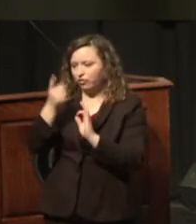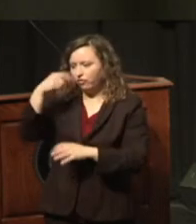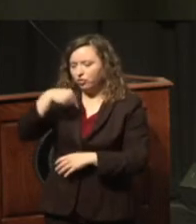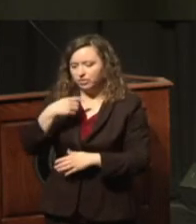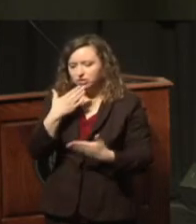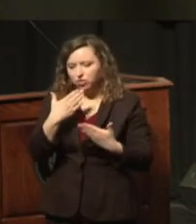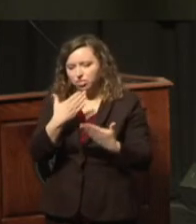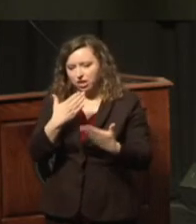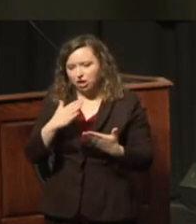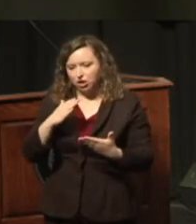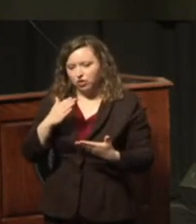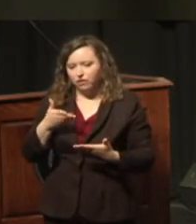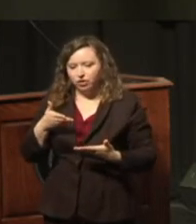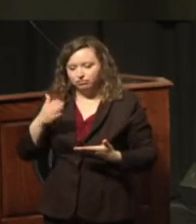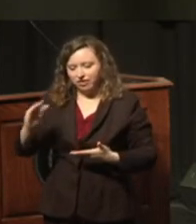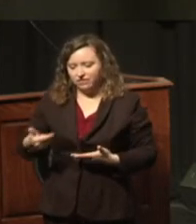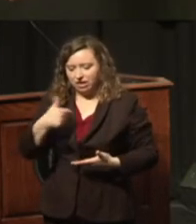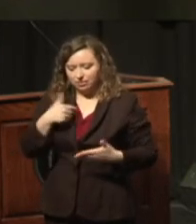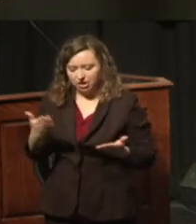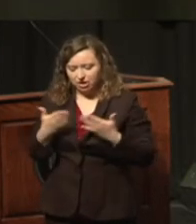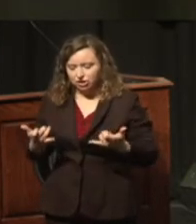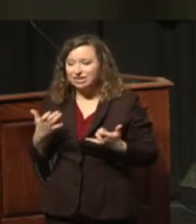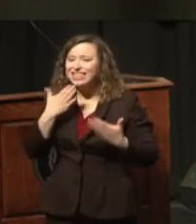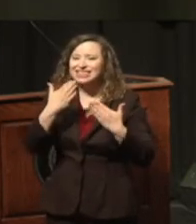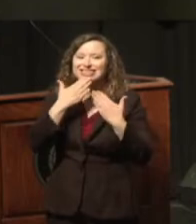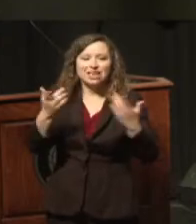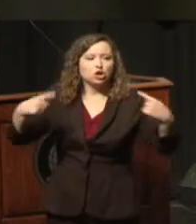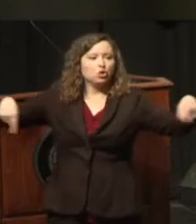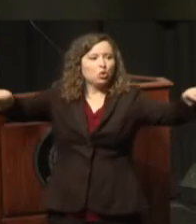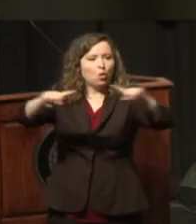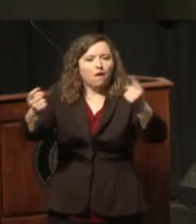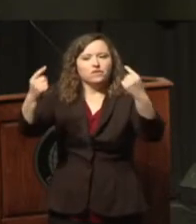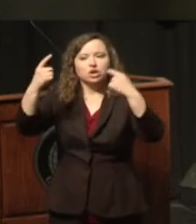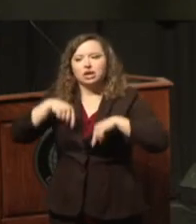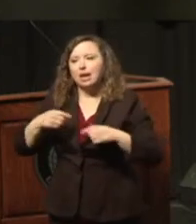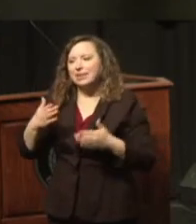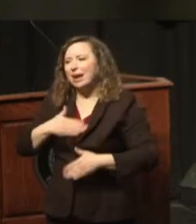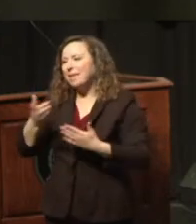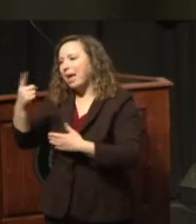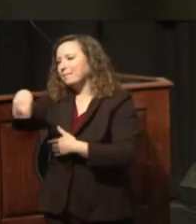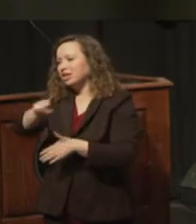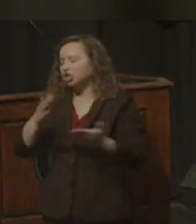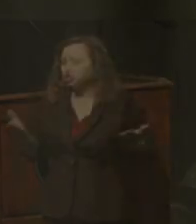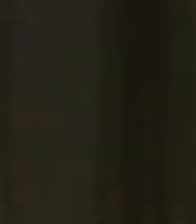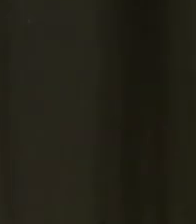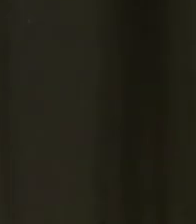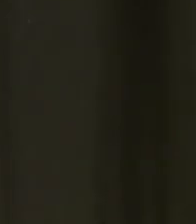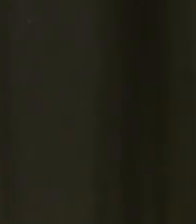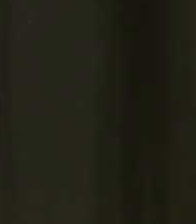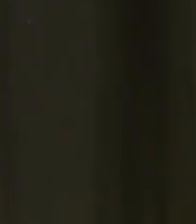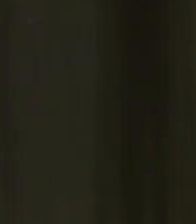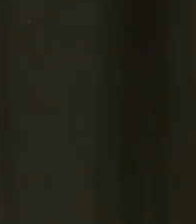thank you very much for this opportunity. Thank you all for coming. I'm glad you are here. Go be the light.